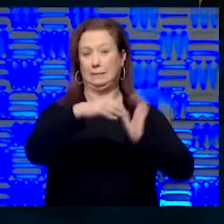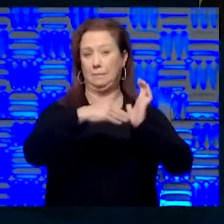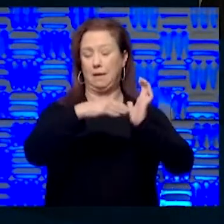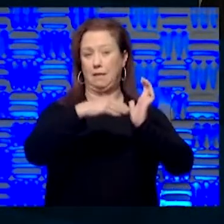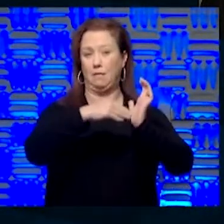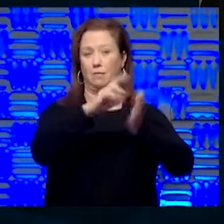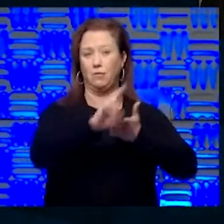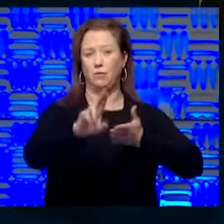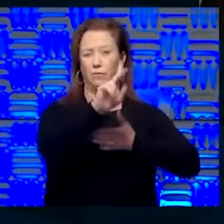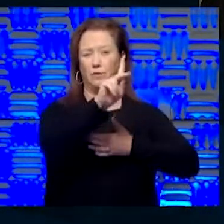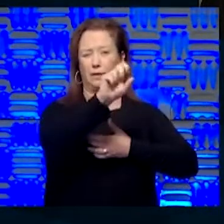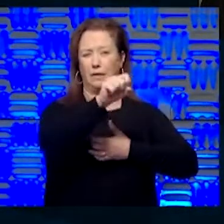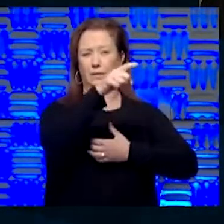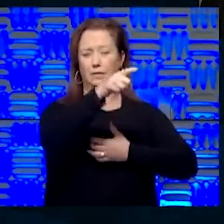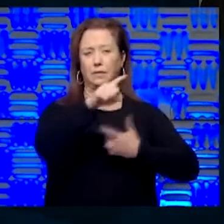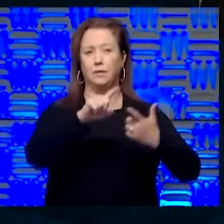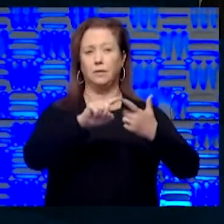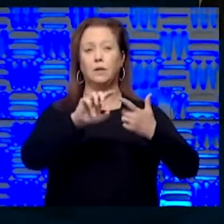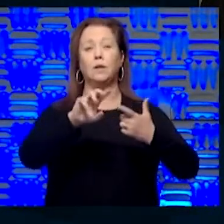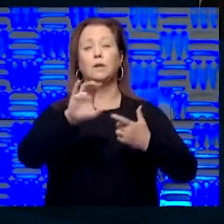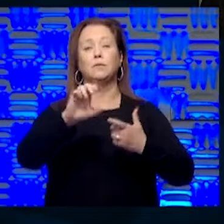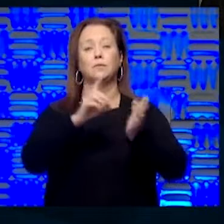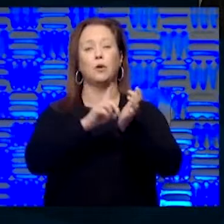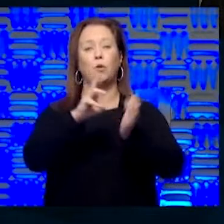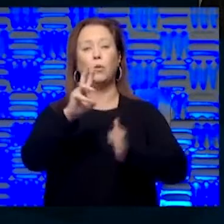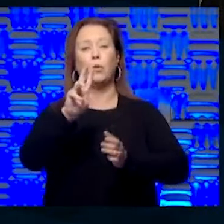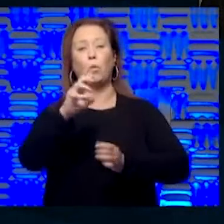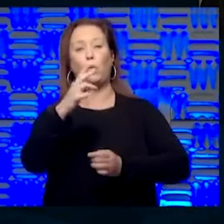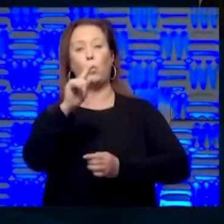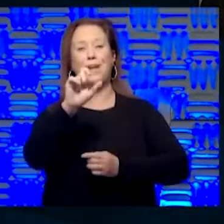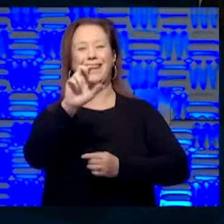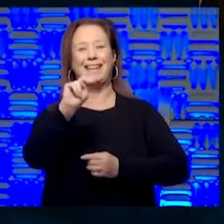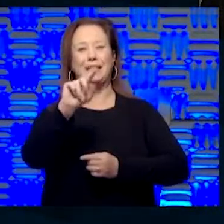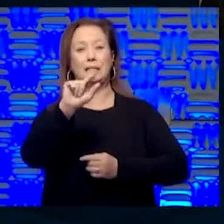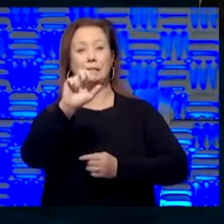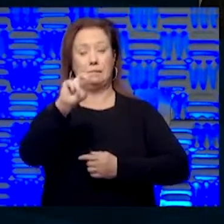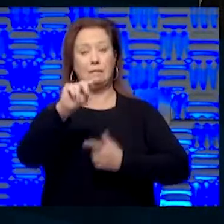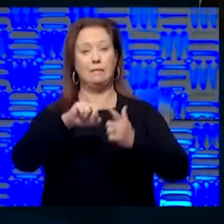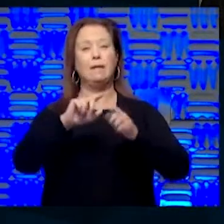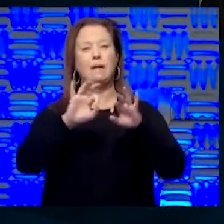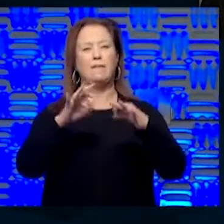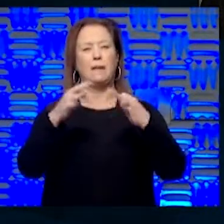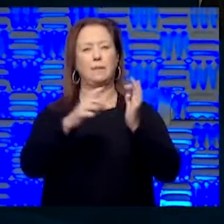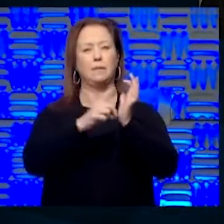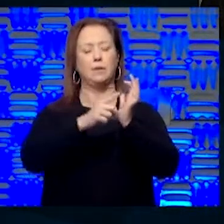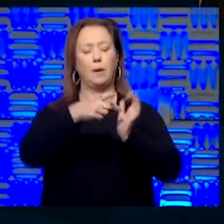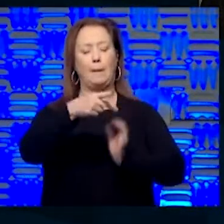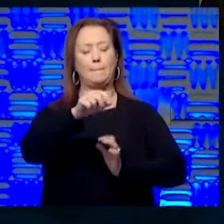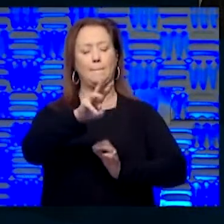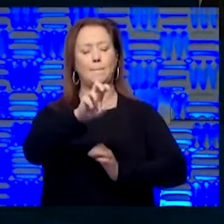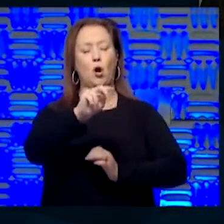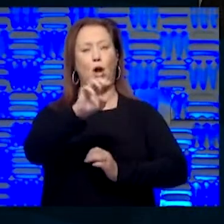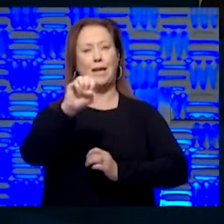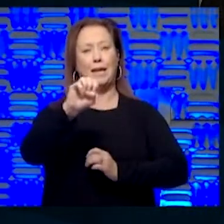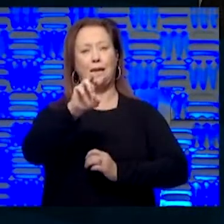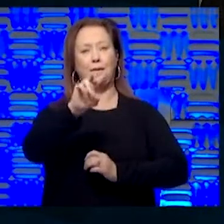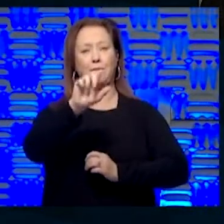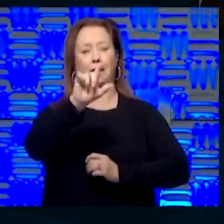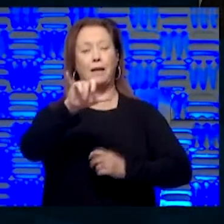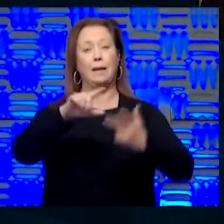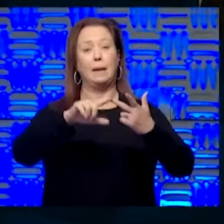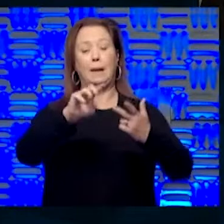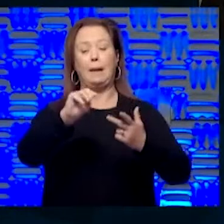for the University of Kansas Health System, Christian Whittington, a family medicine physician on our Pawnee Valley campus, and Mark Van